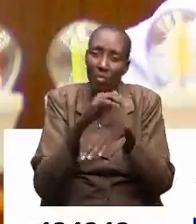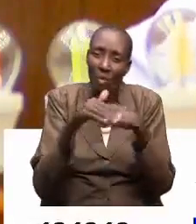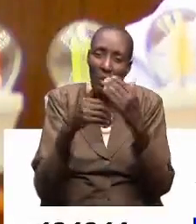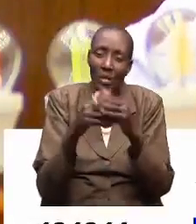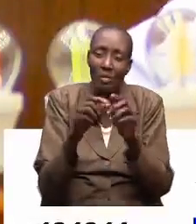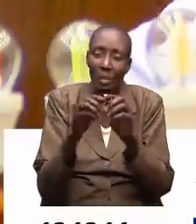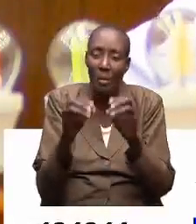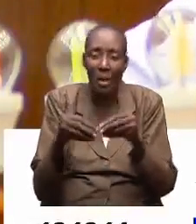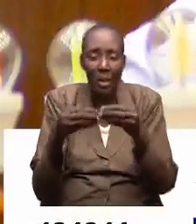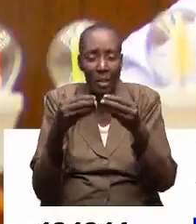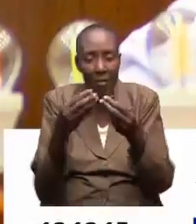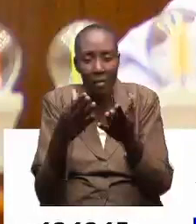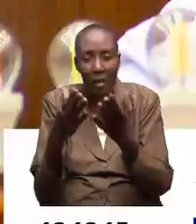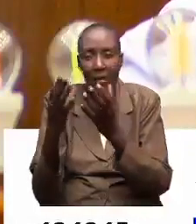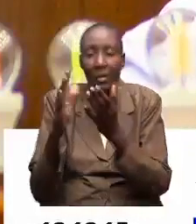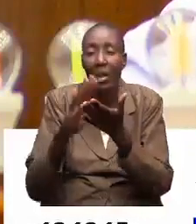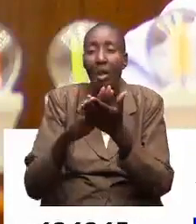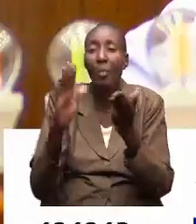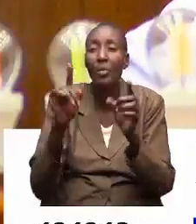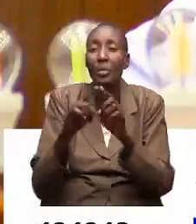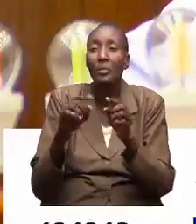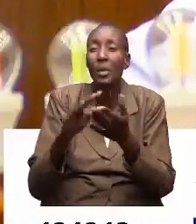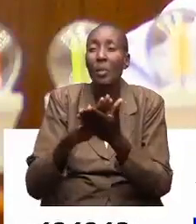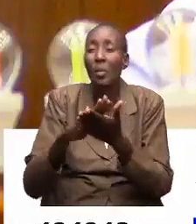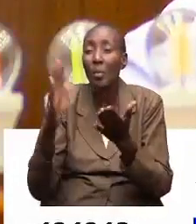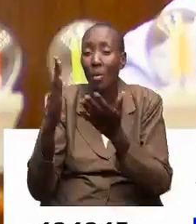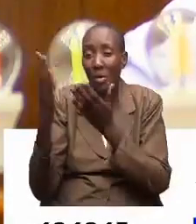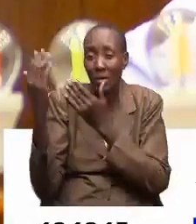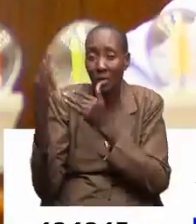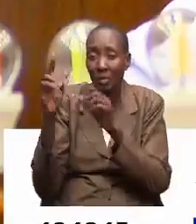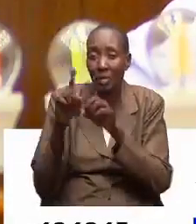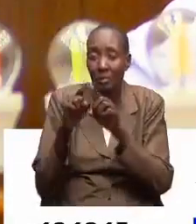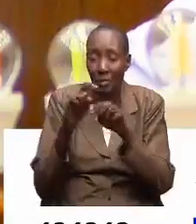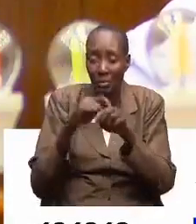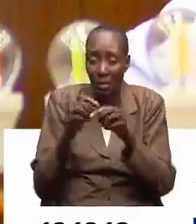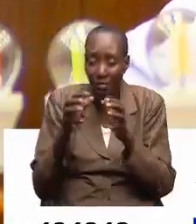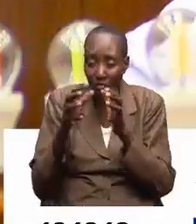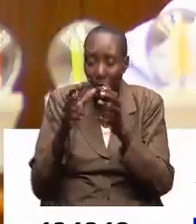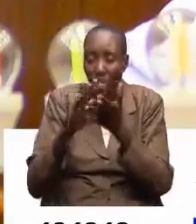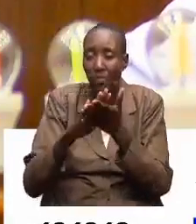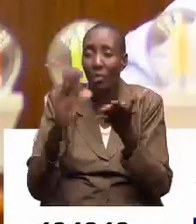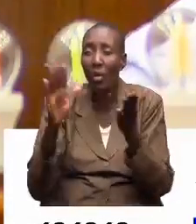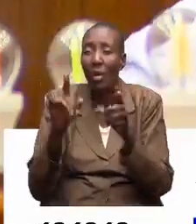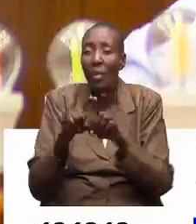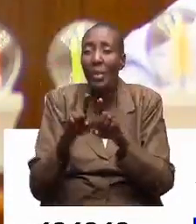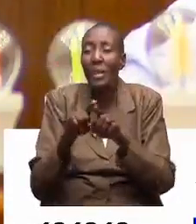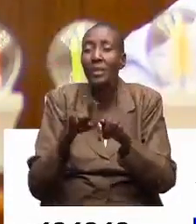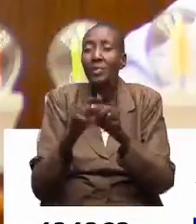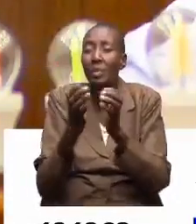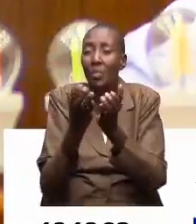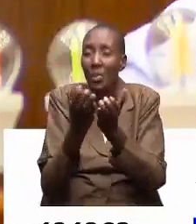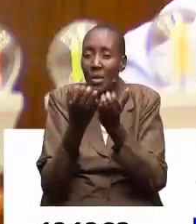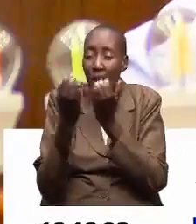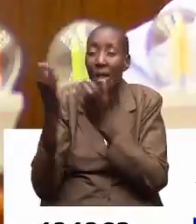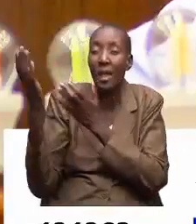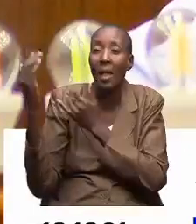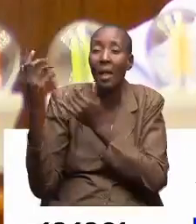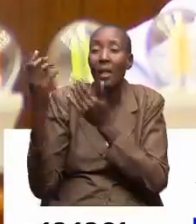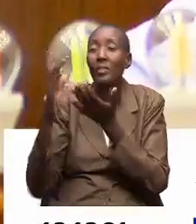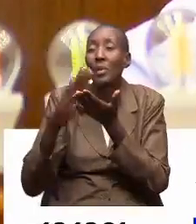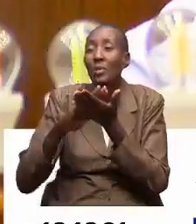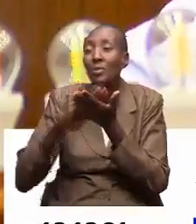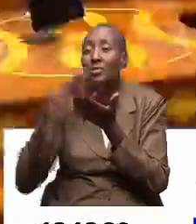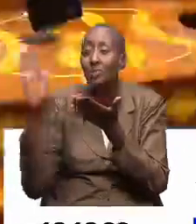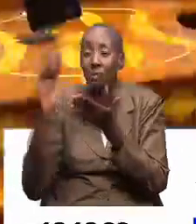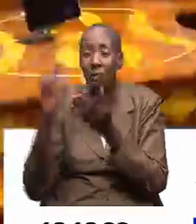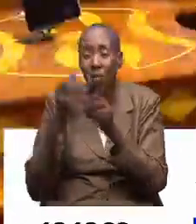expected. So even as we push for much of resources, we shall also demand a higher returns